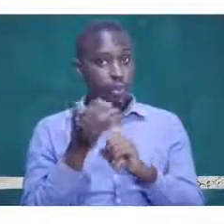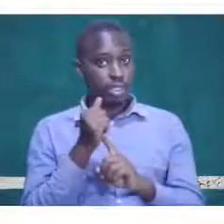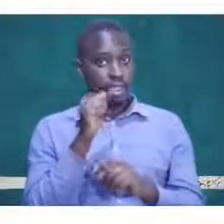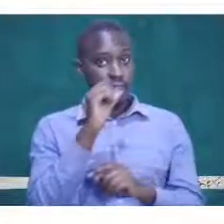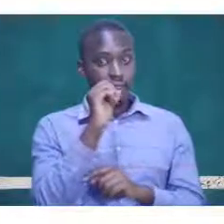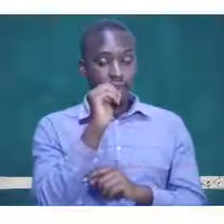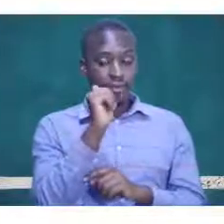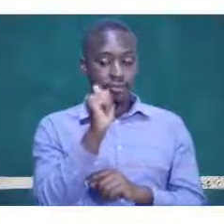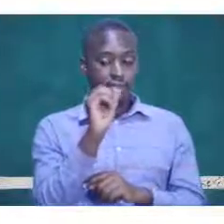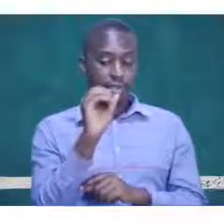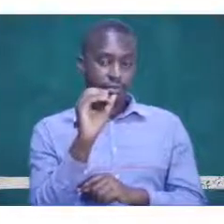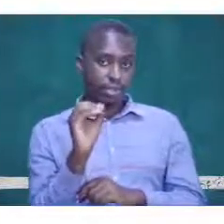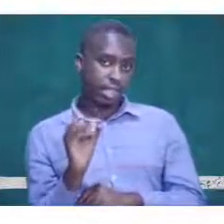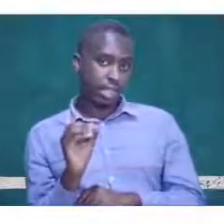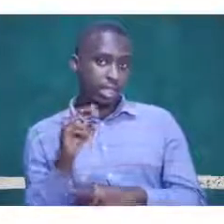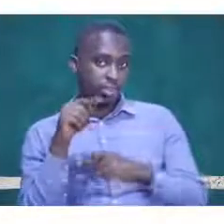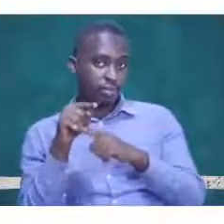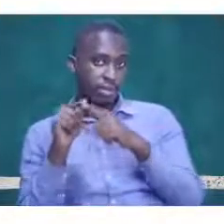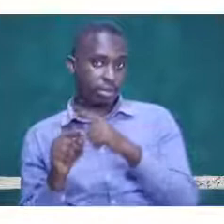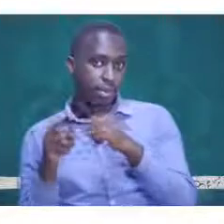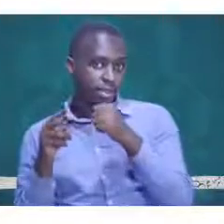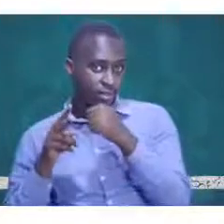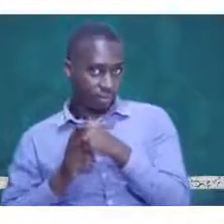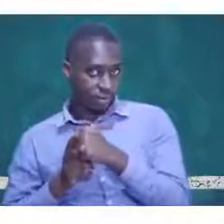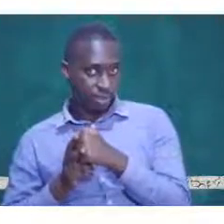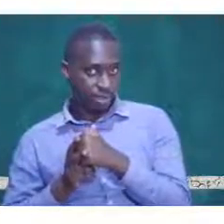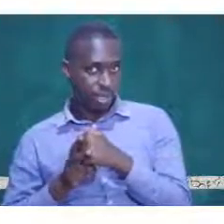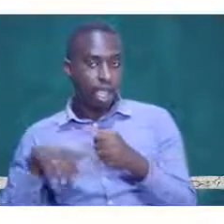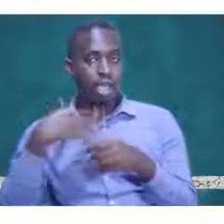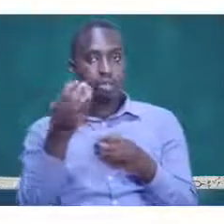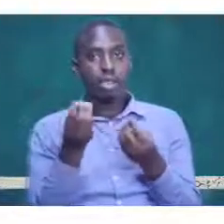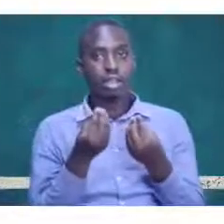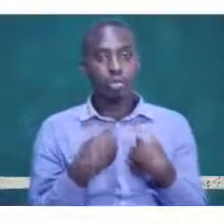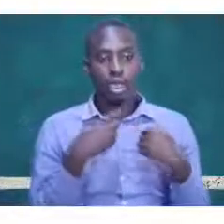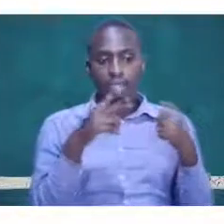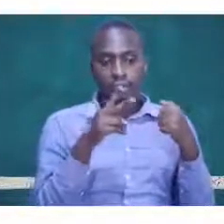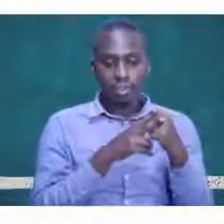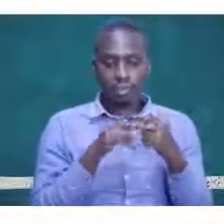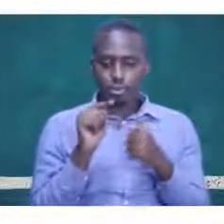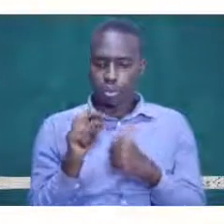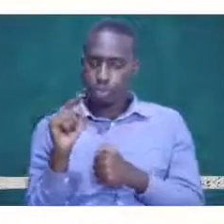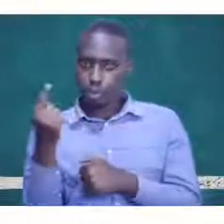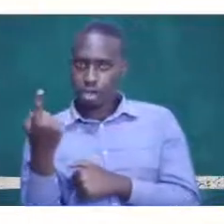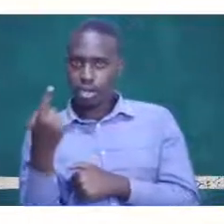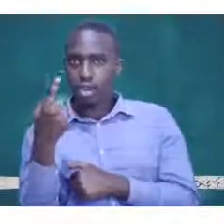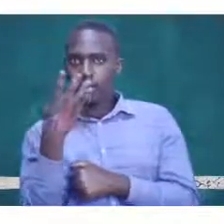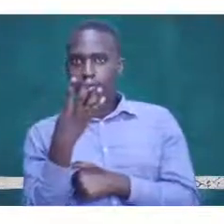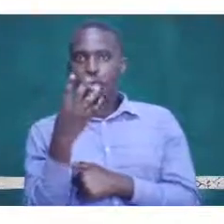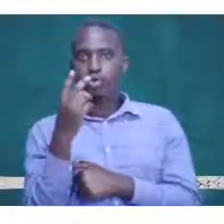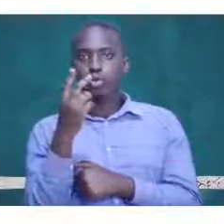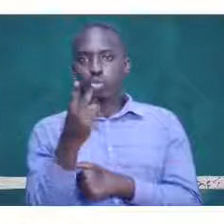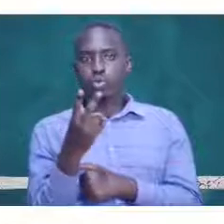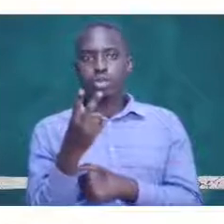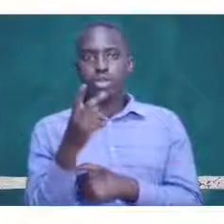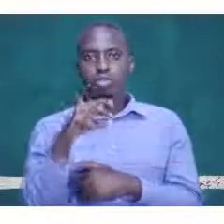50 divided by 7, it will give us 7.142. And we shall round